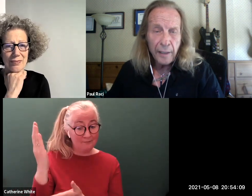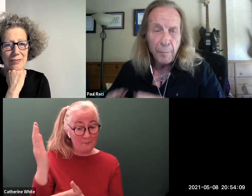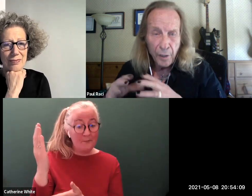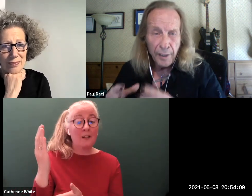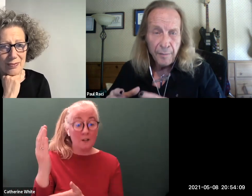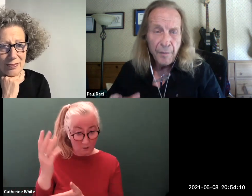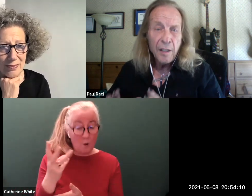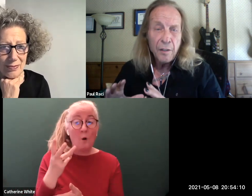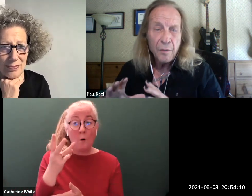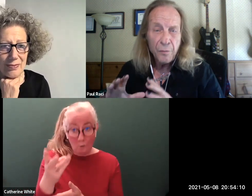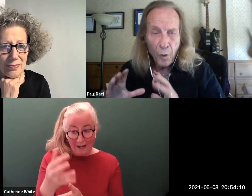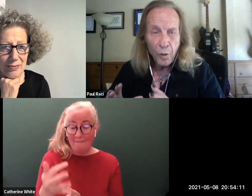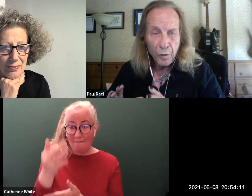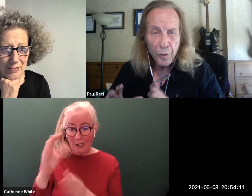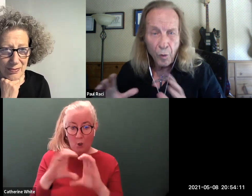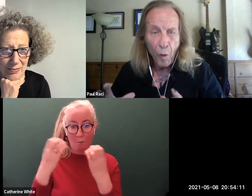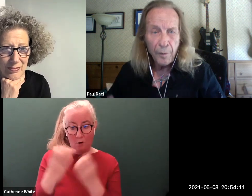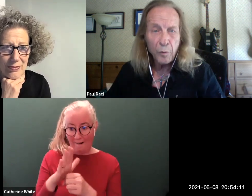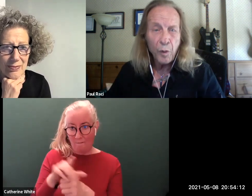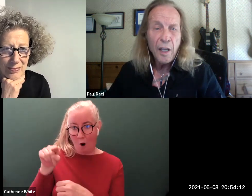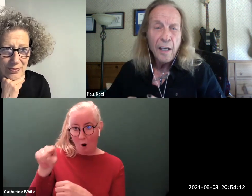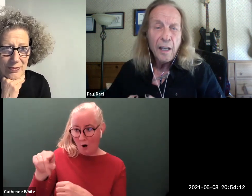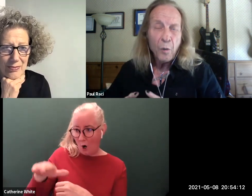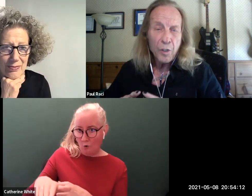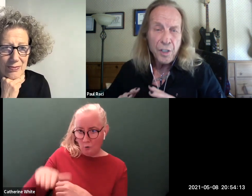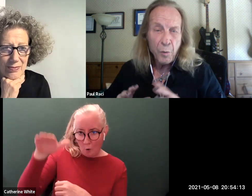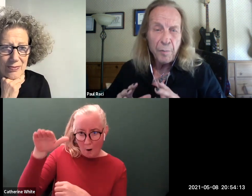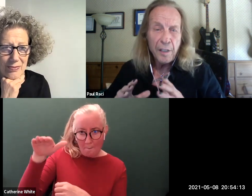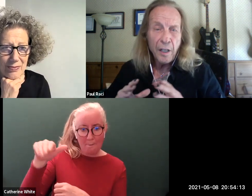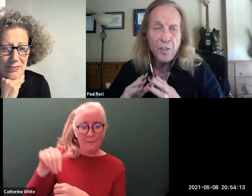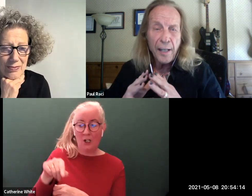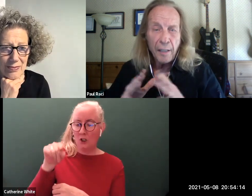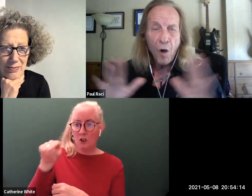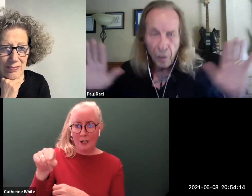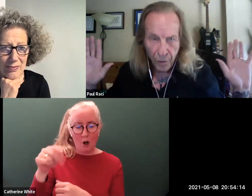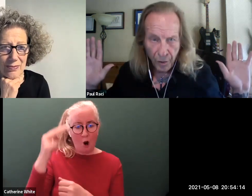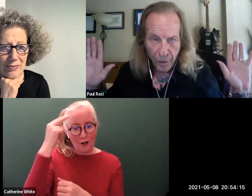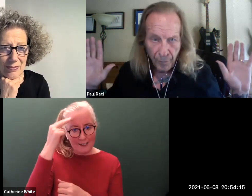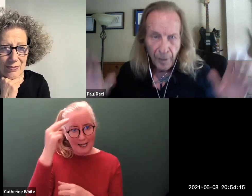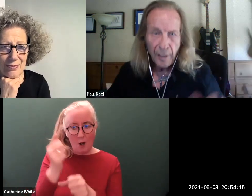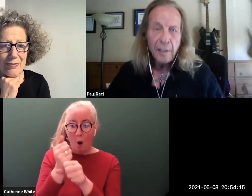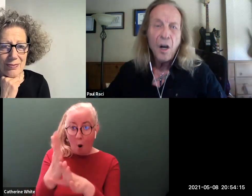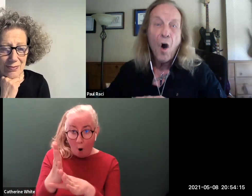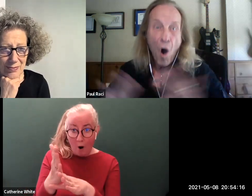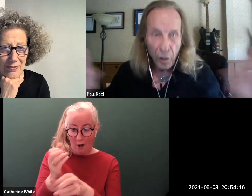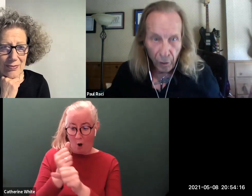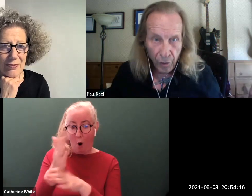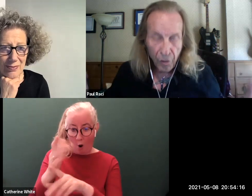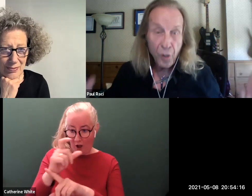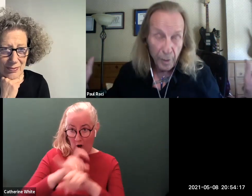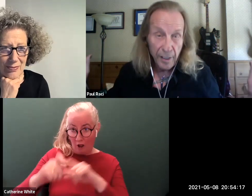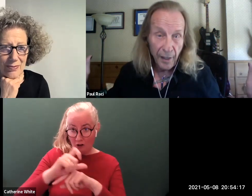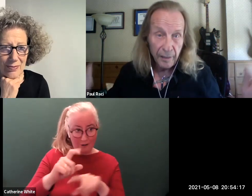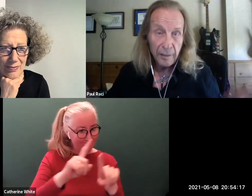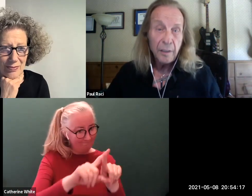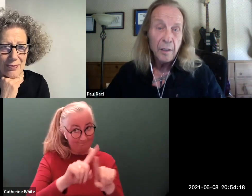to find a community for her to grow up in where she would be understanding of all cultures. And so